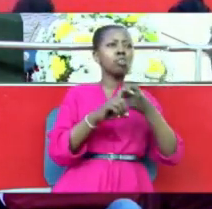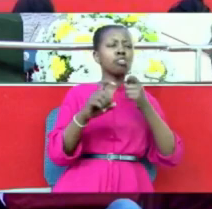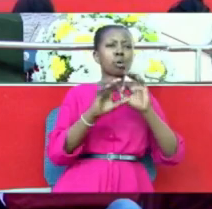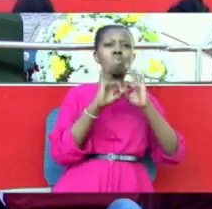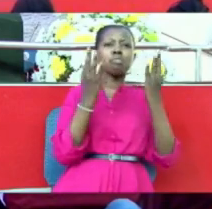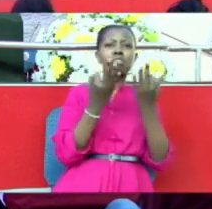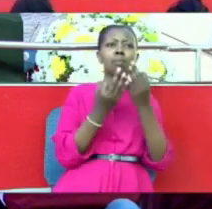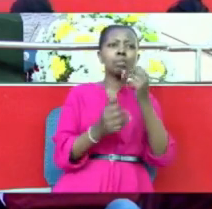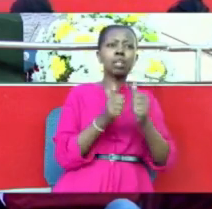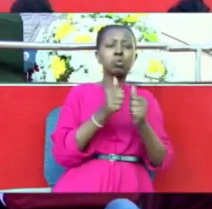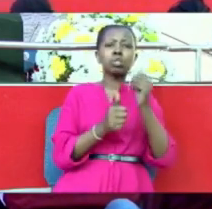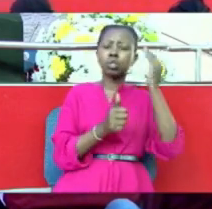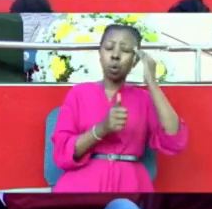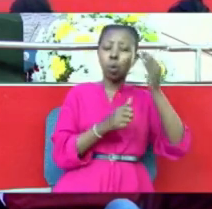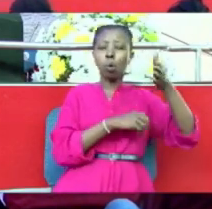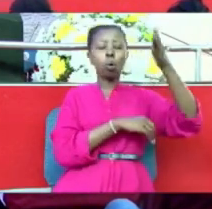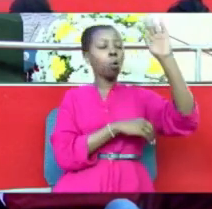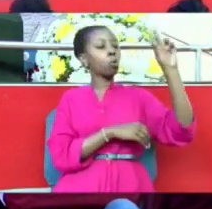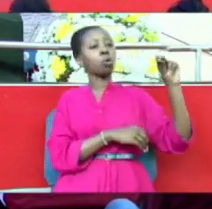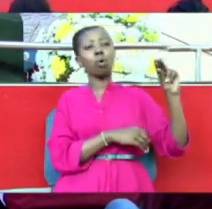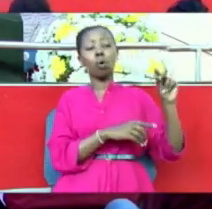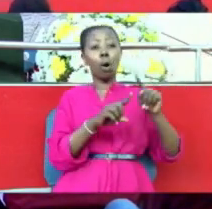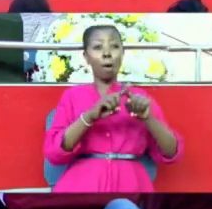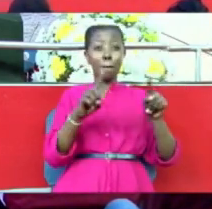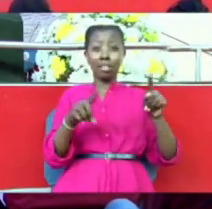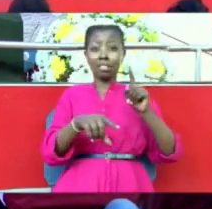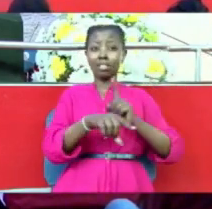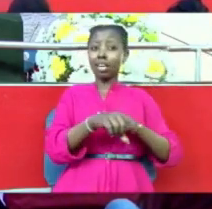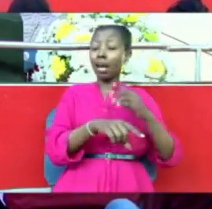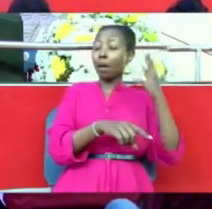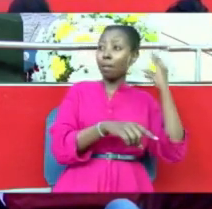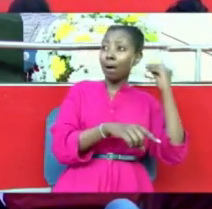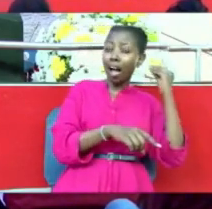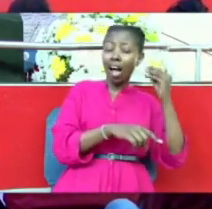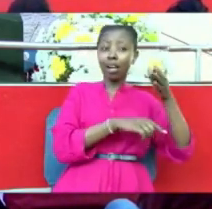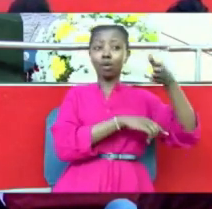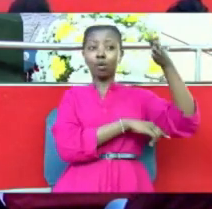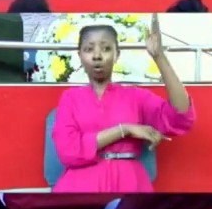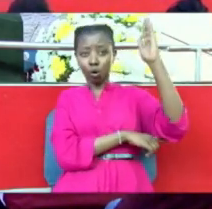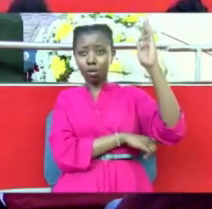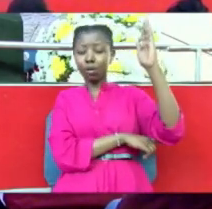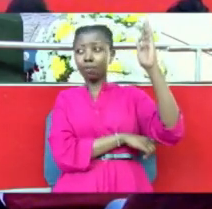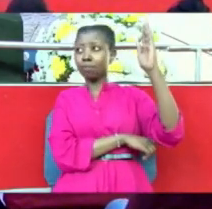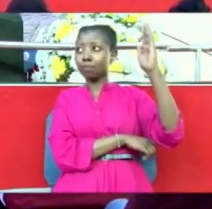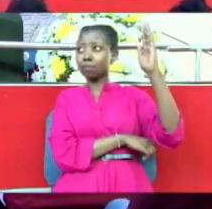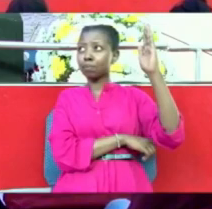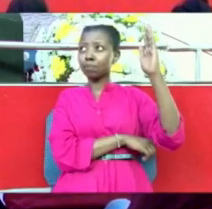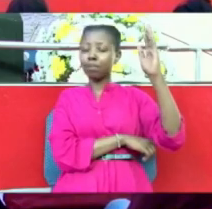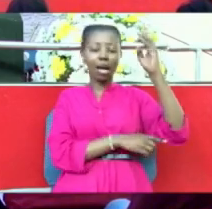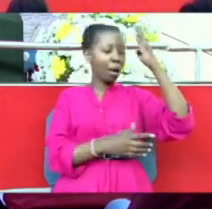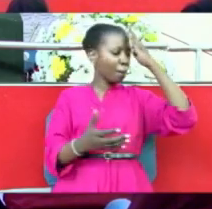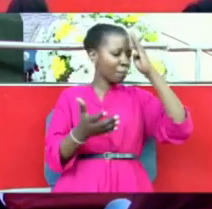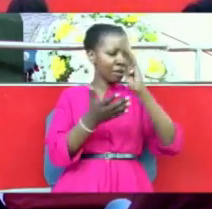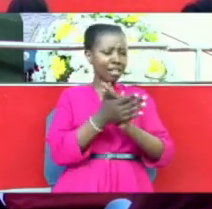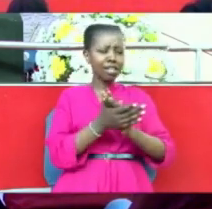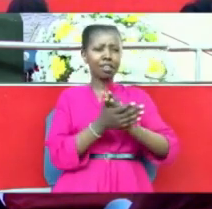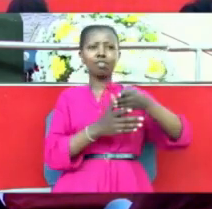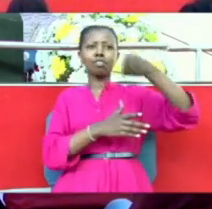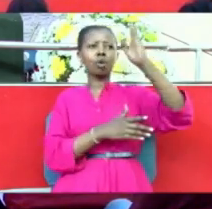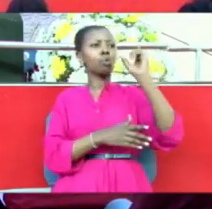that Jehovah. But when he had that God, he believed that